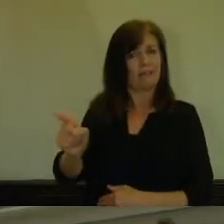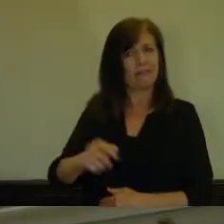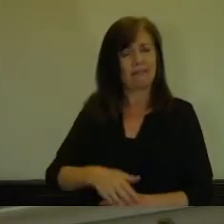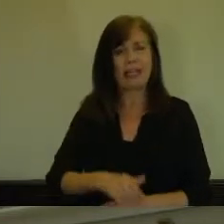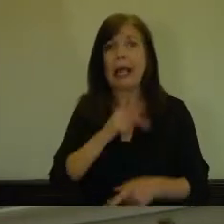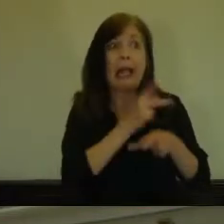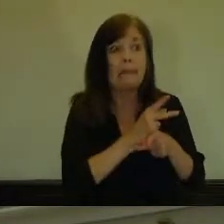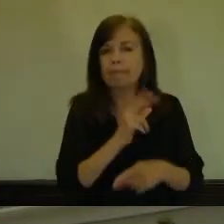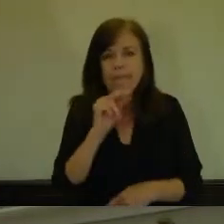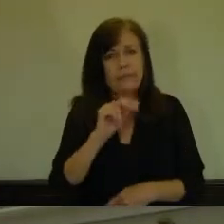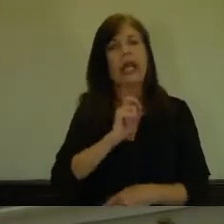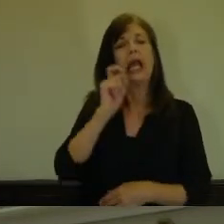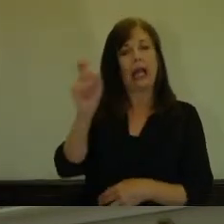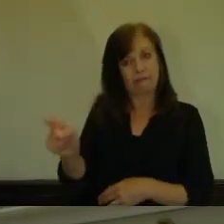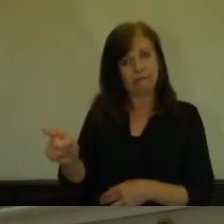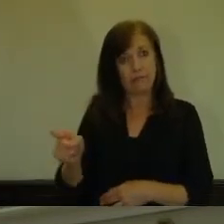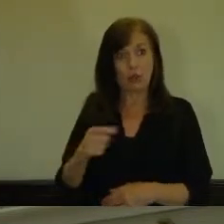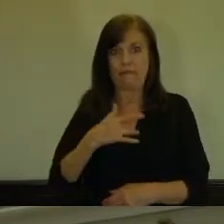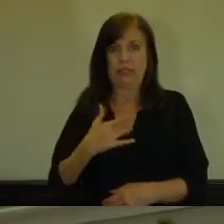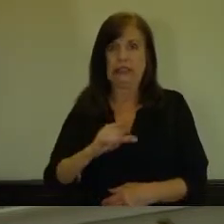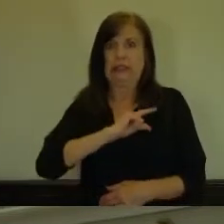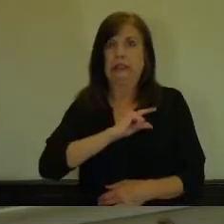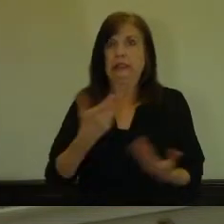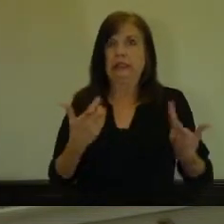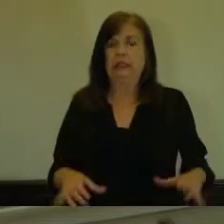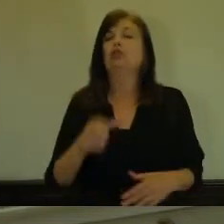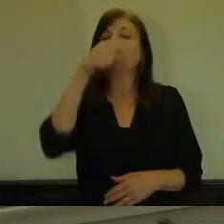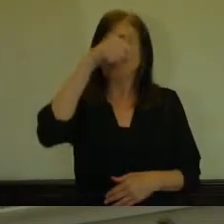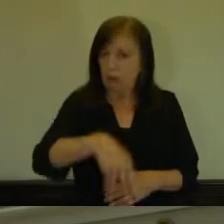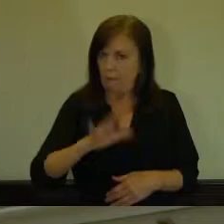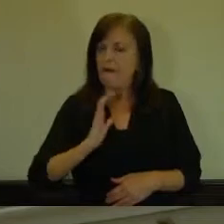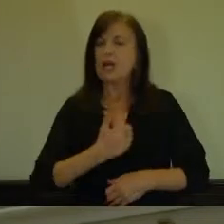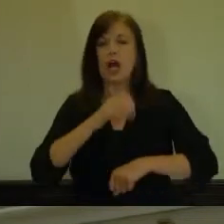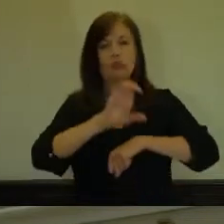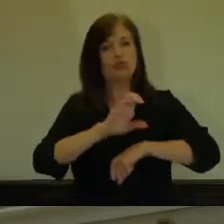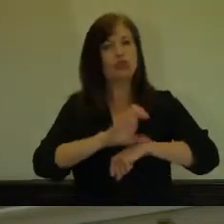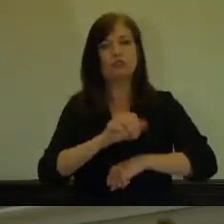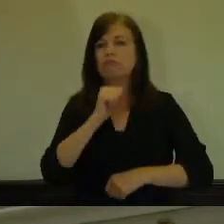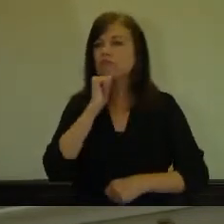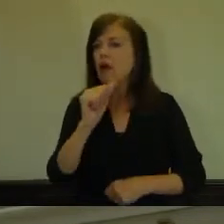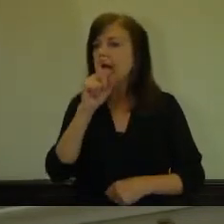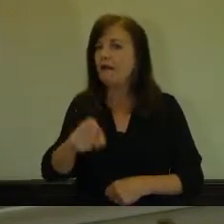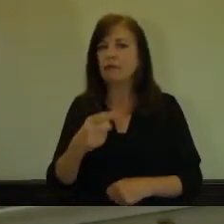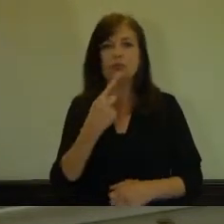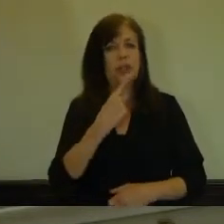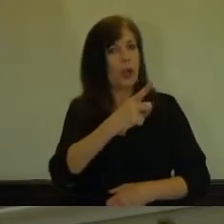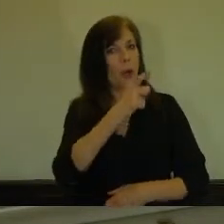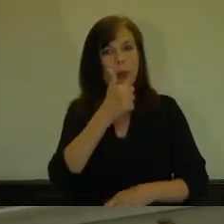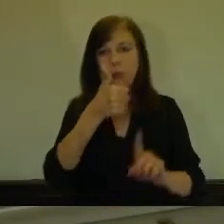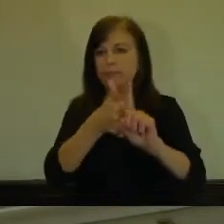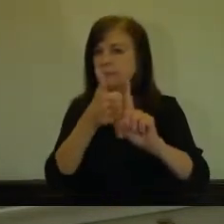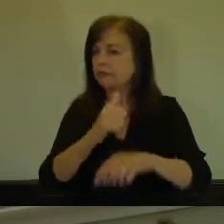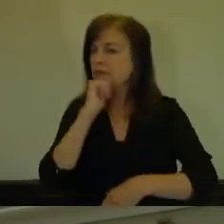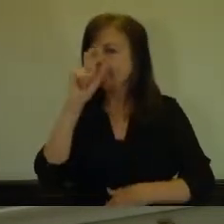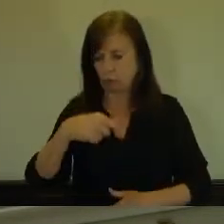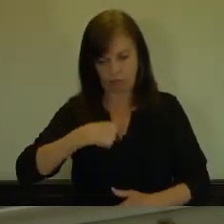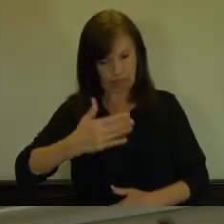if you want to do that, you can bring them to church here anonymously, and I will return them for